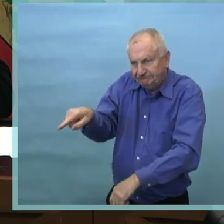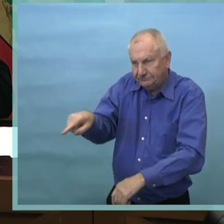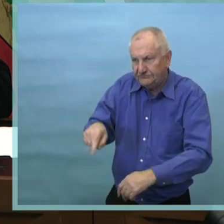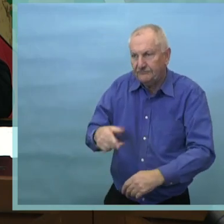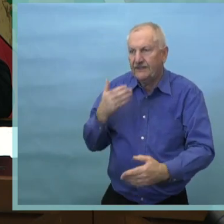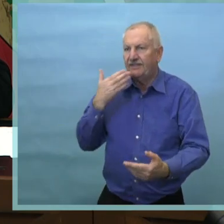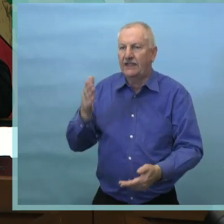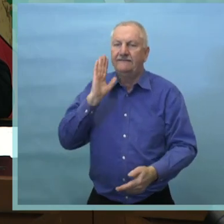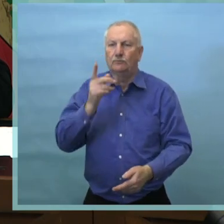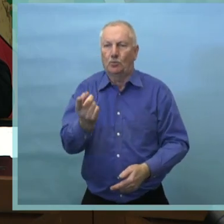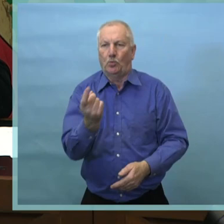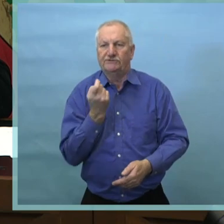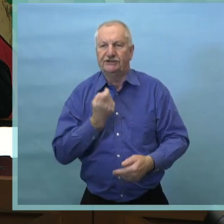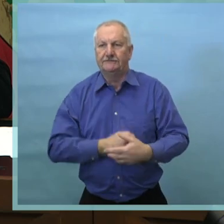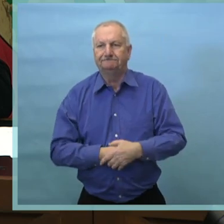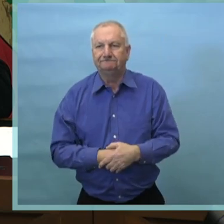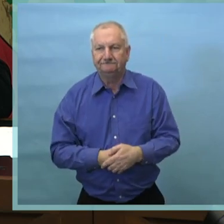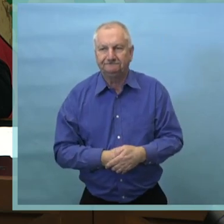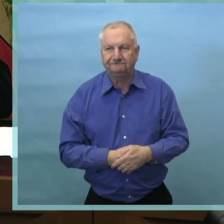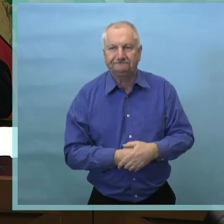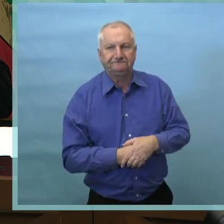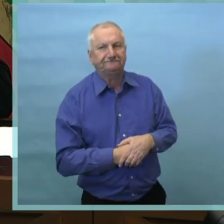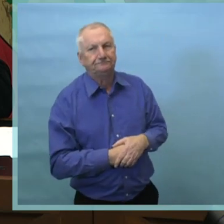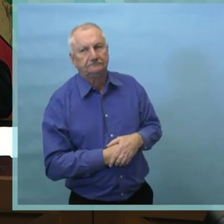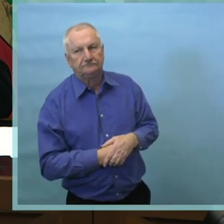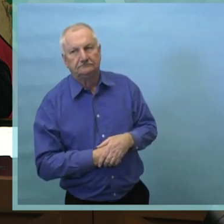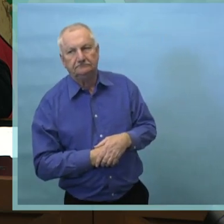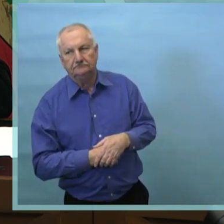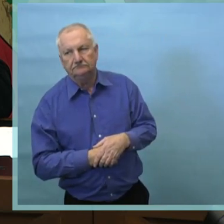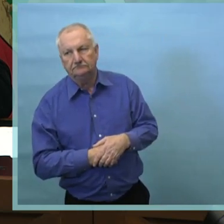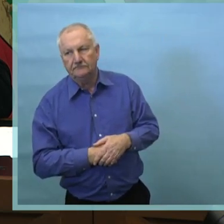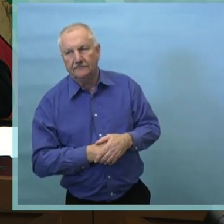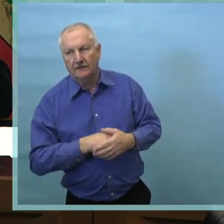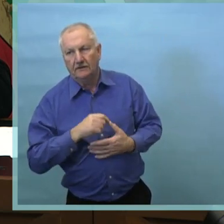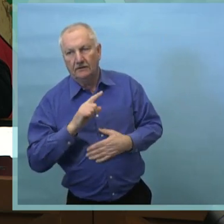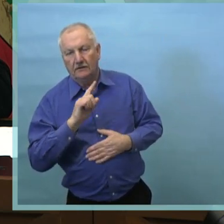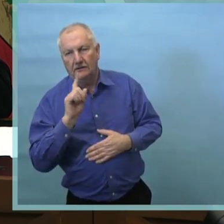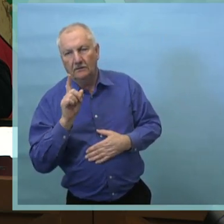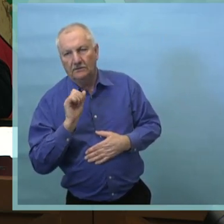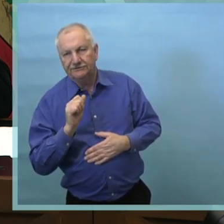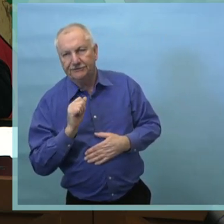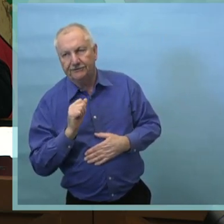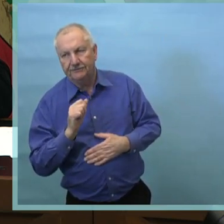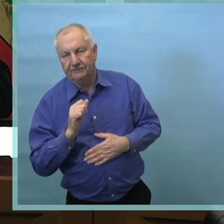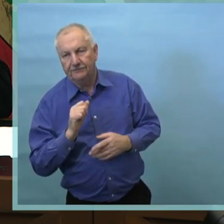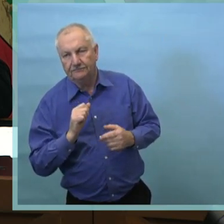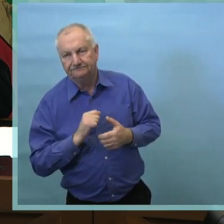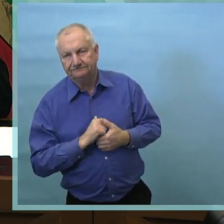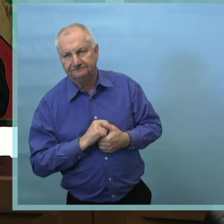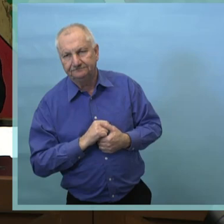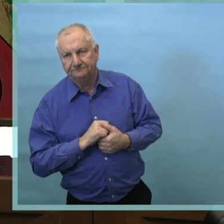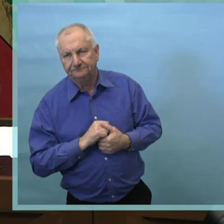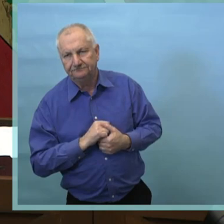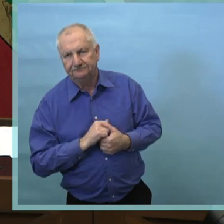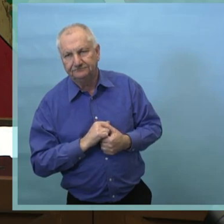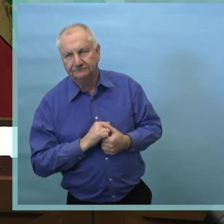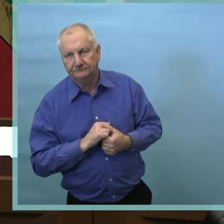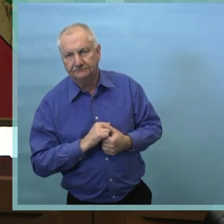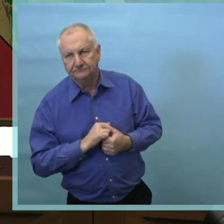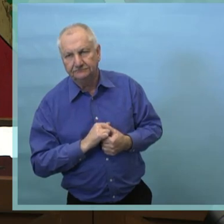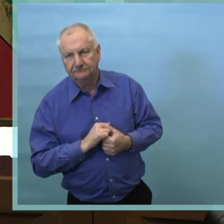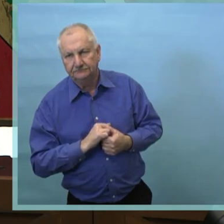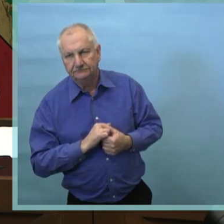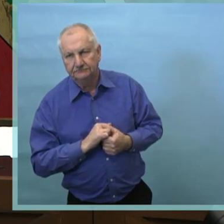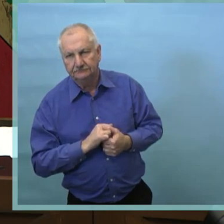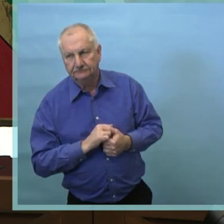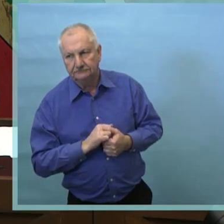No problem. Thank you for the answer. And as a follow-up, I'm wondering if there have been any communities that you know that have